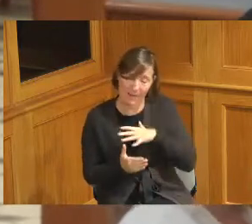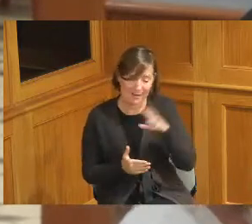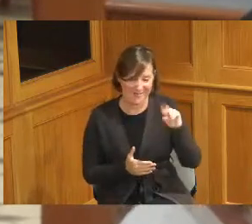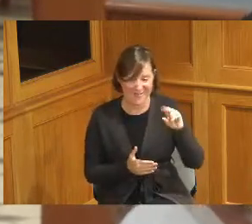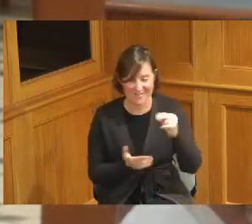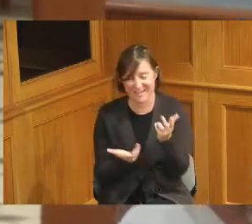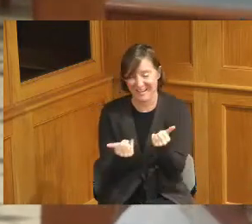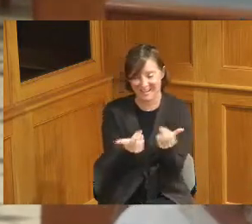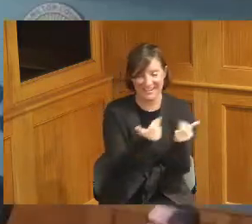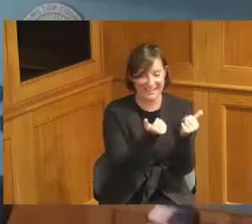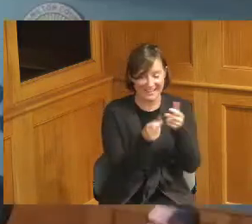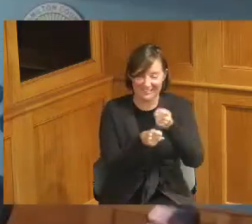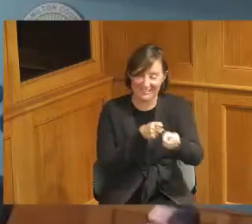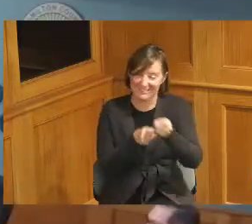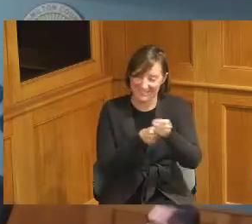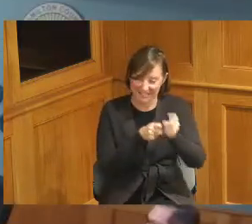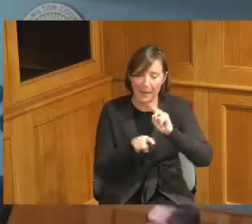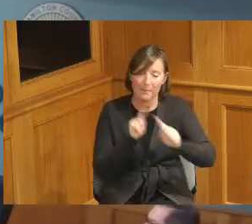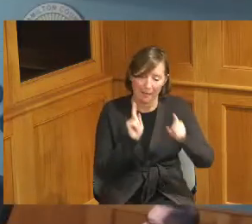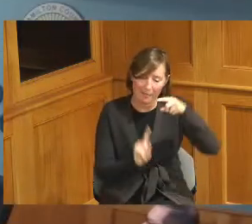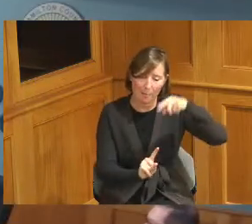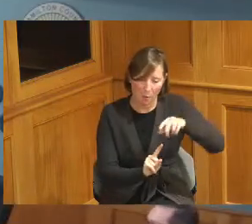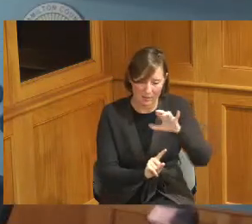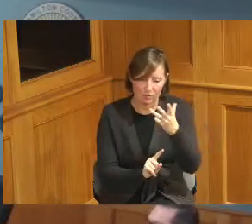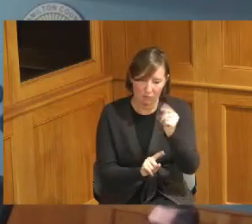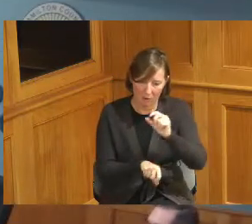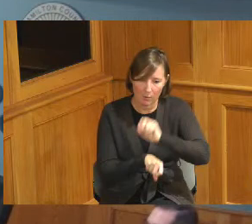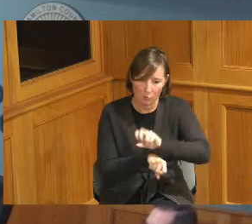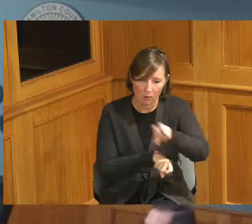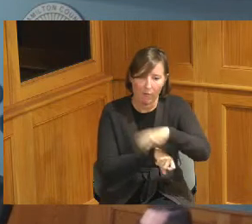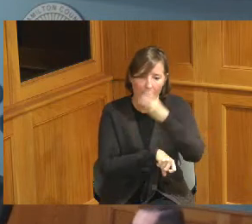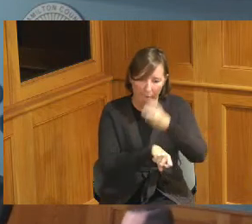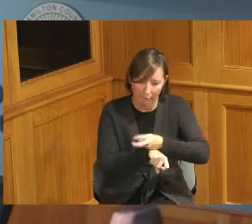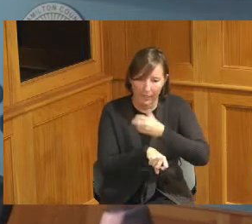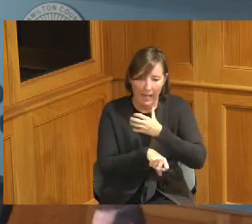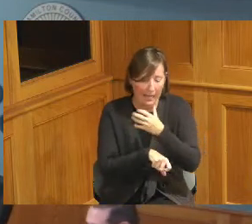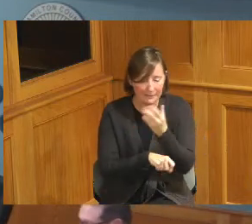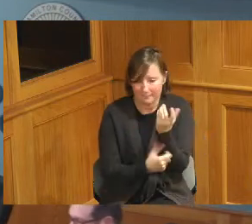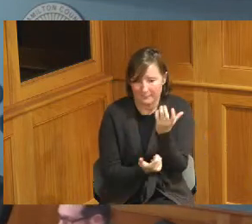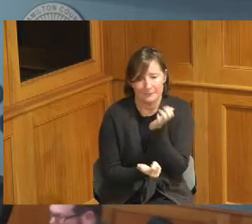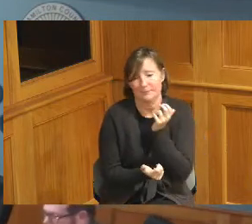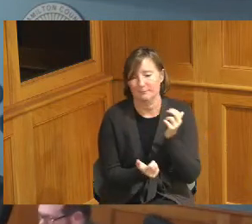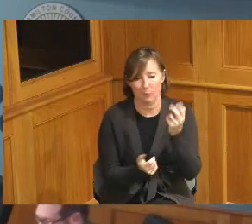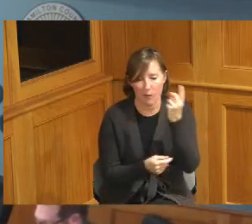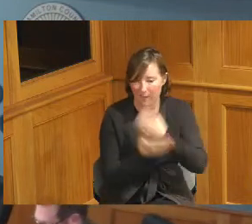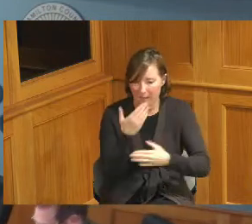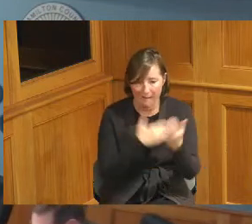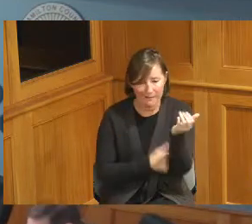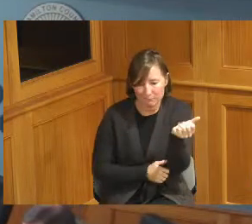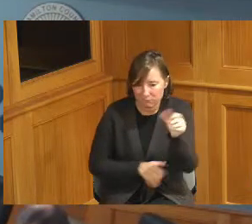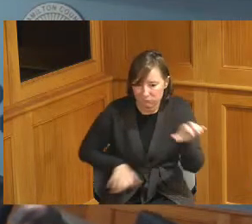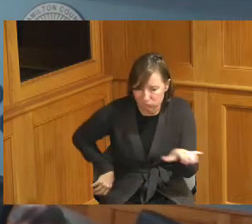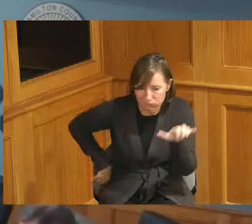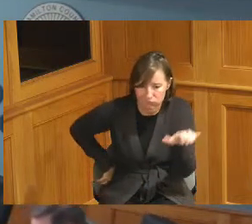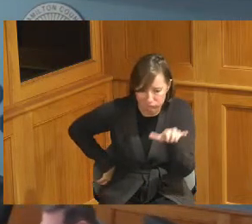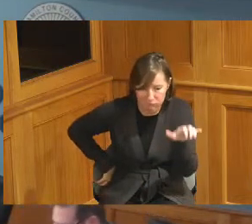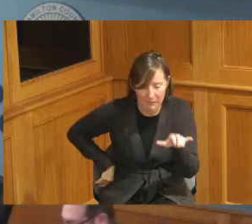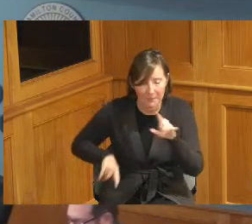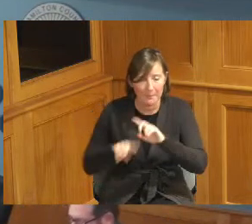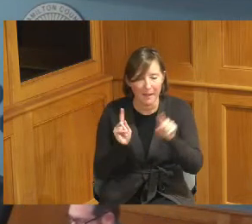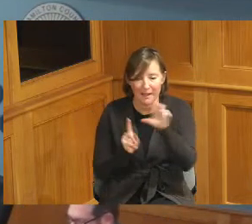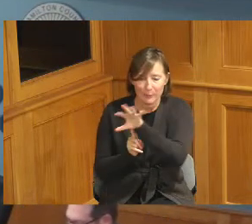Thank you so much, Robert, for all of your work. Your support. And I just stand right there one more time. I want the camera to come on